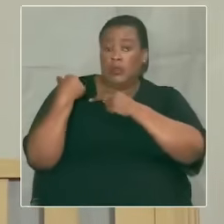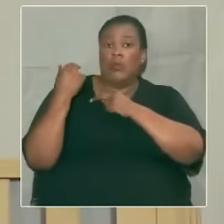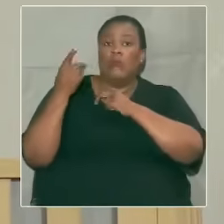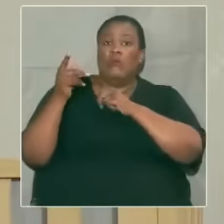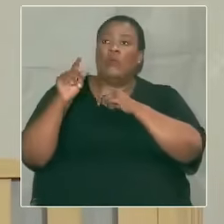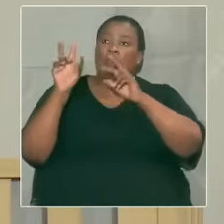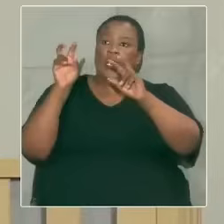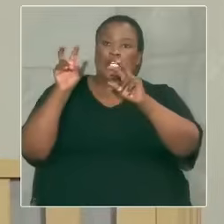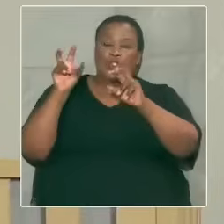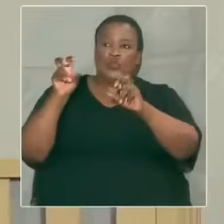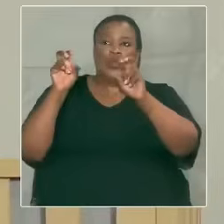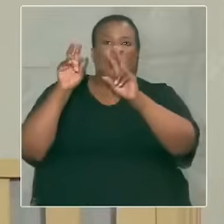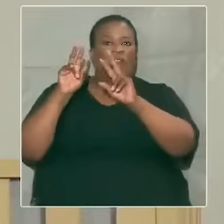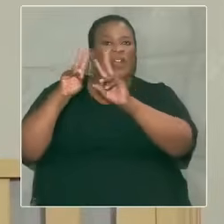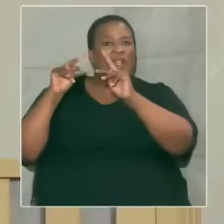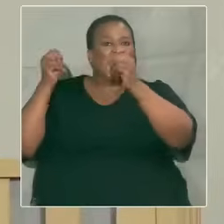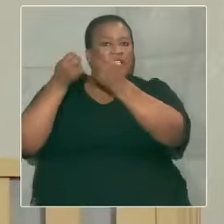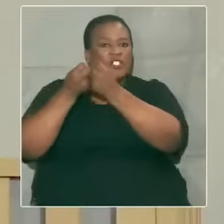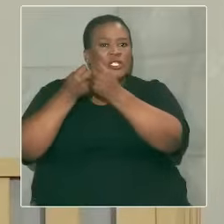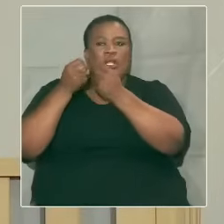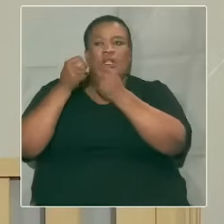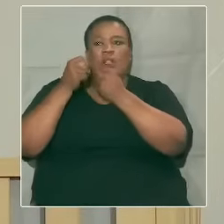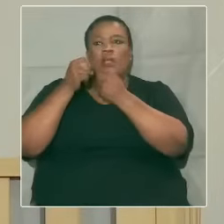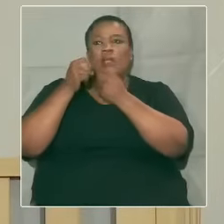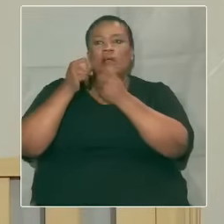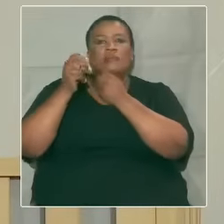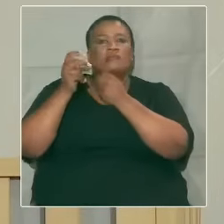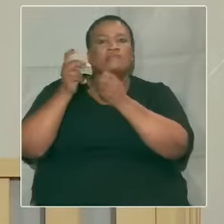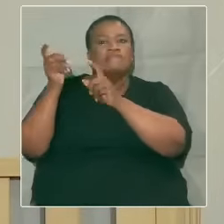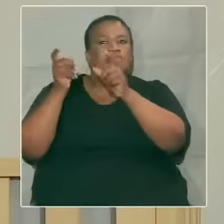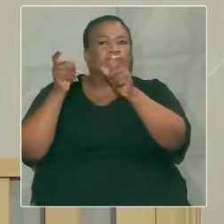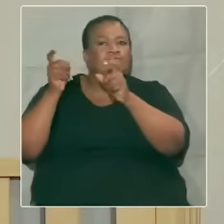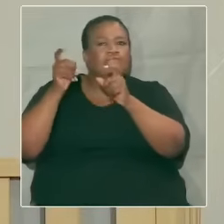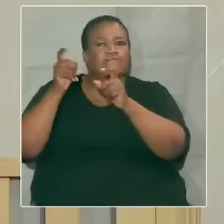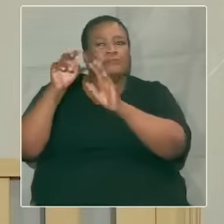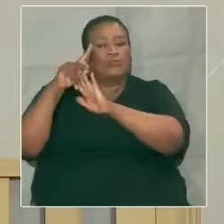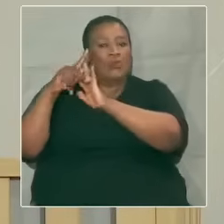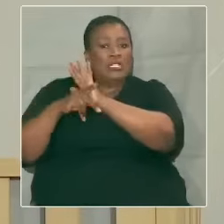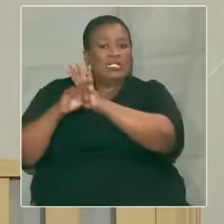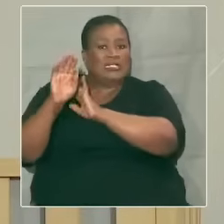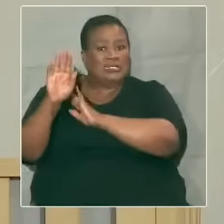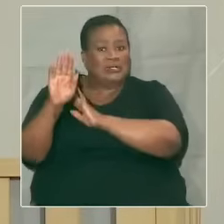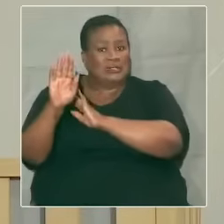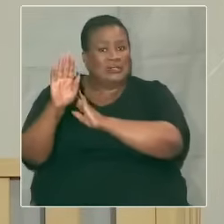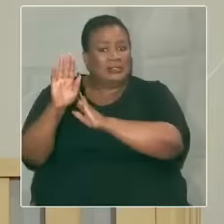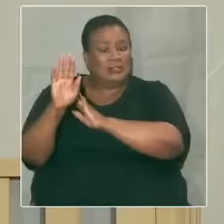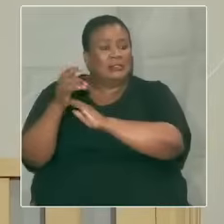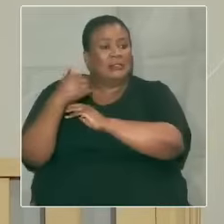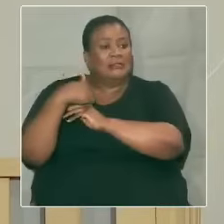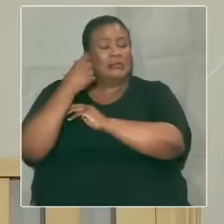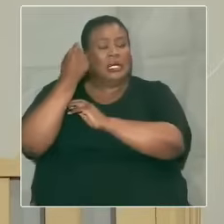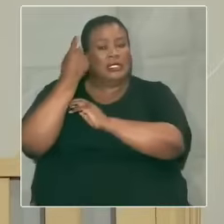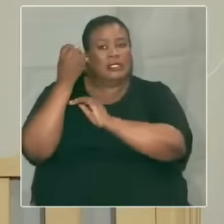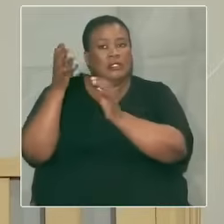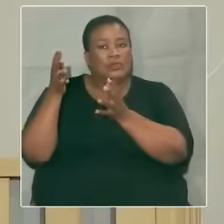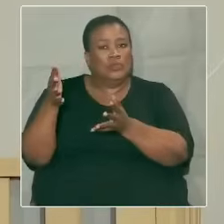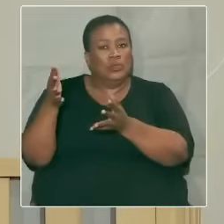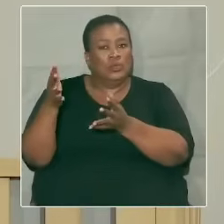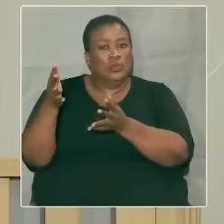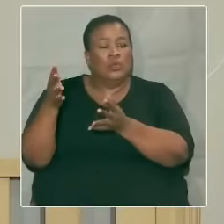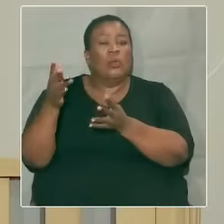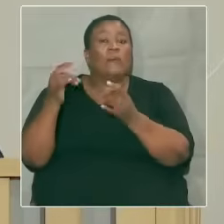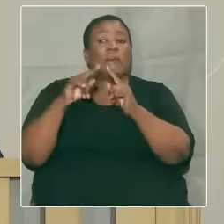a national policing policy. In other words, that is the direction in terms of what are